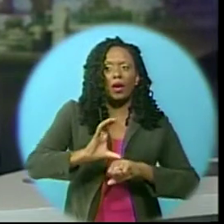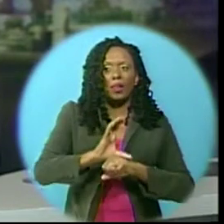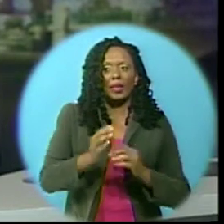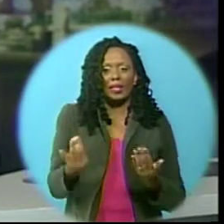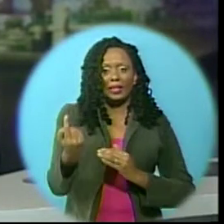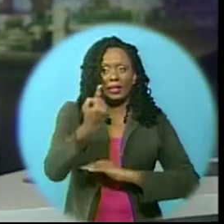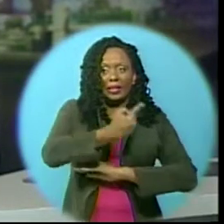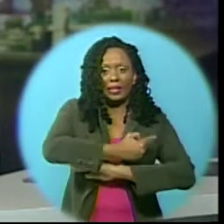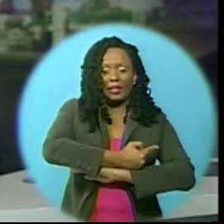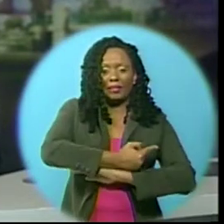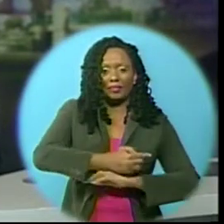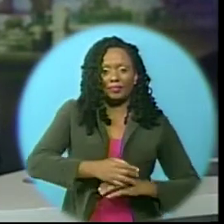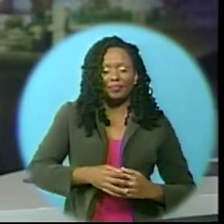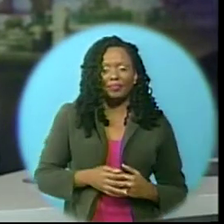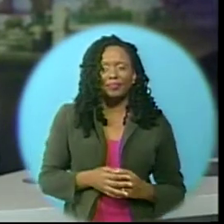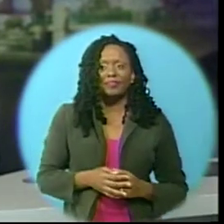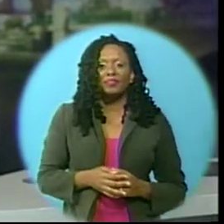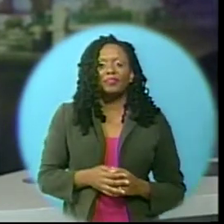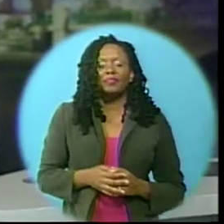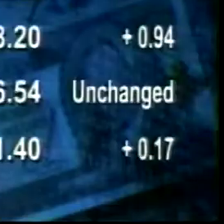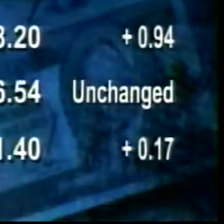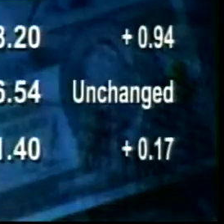exchanges across the region